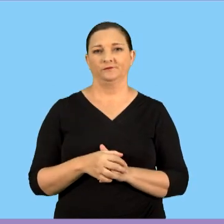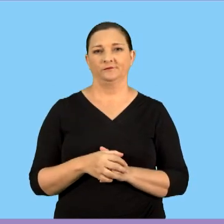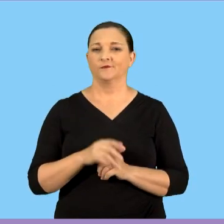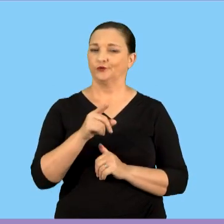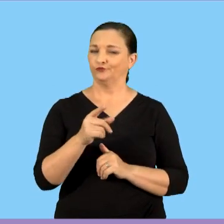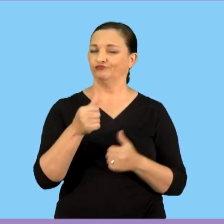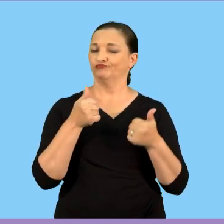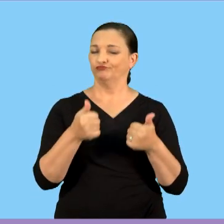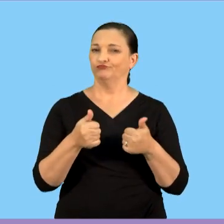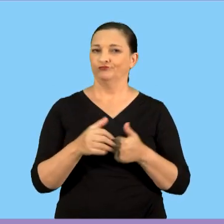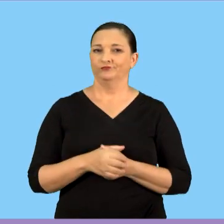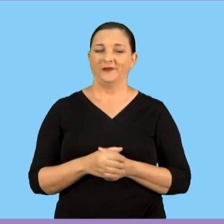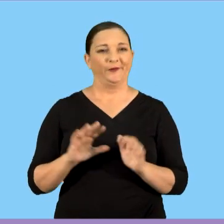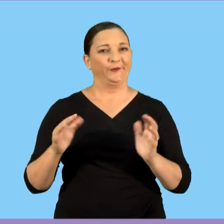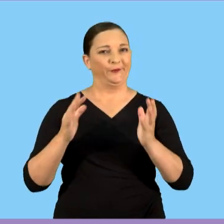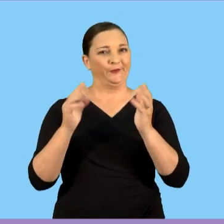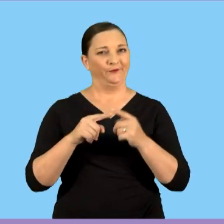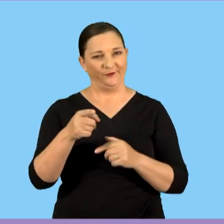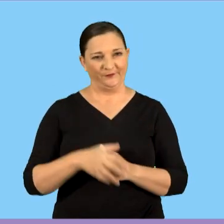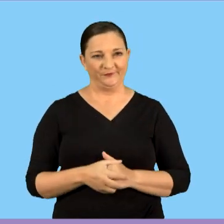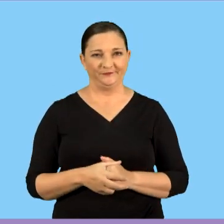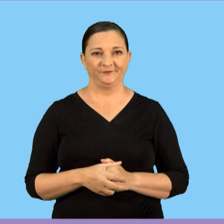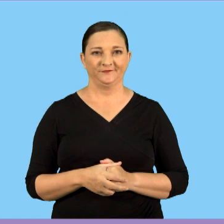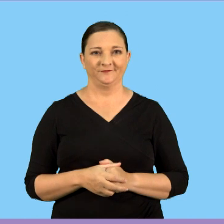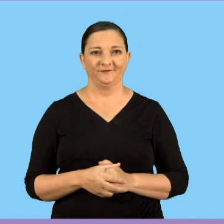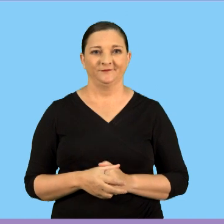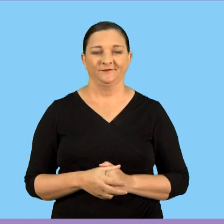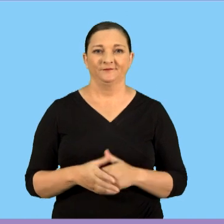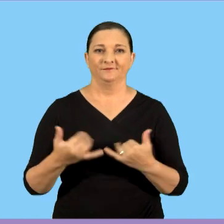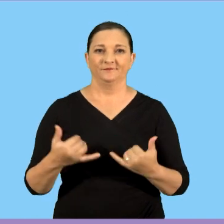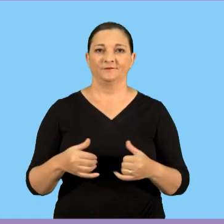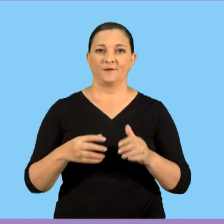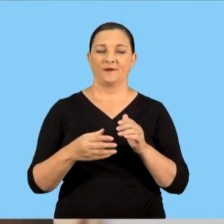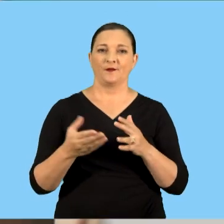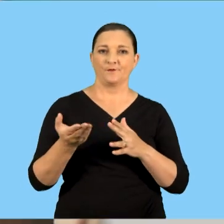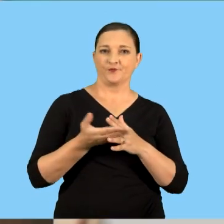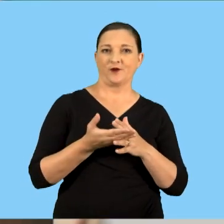negative 62, then you are doing great. Well done to you.